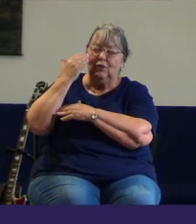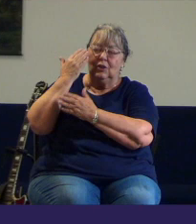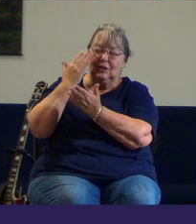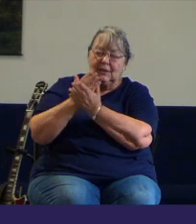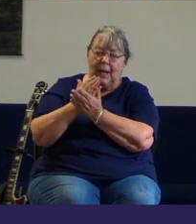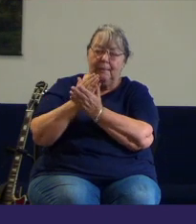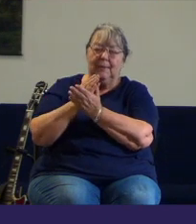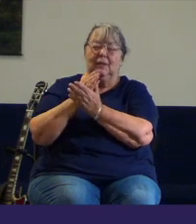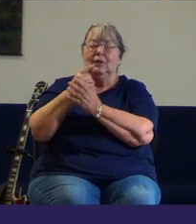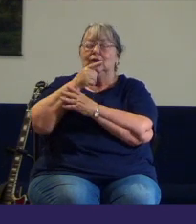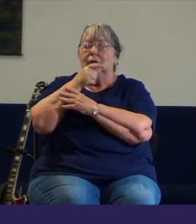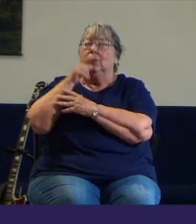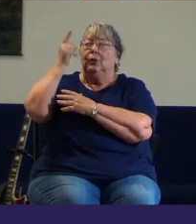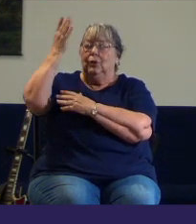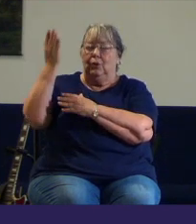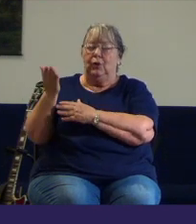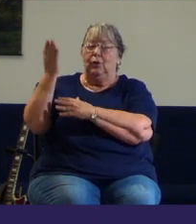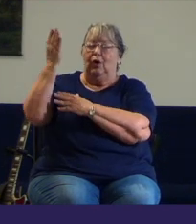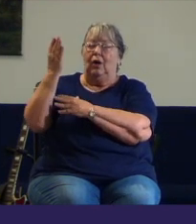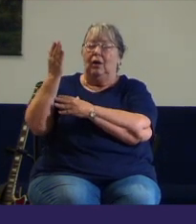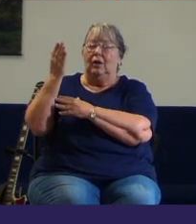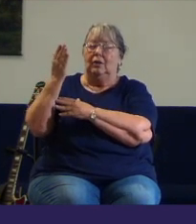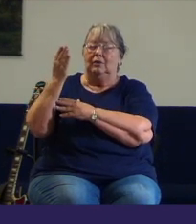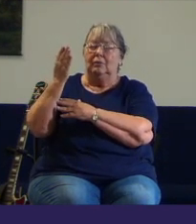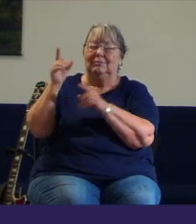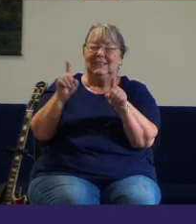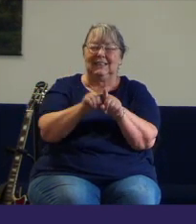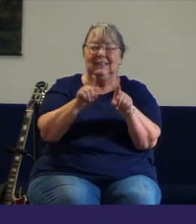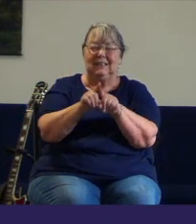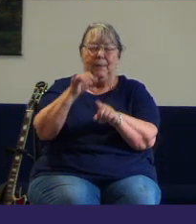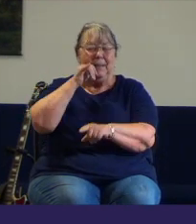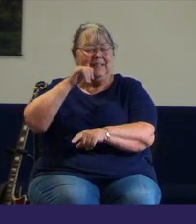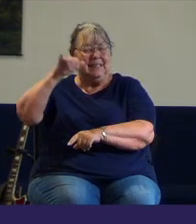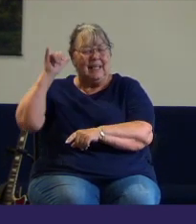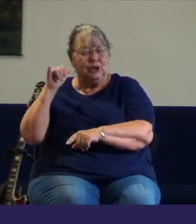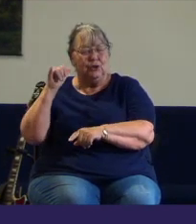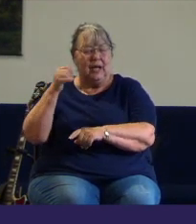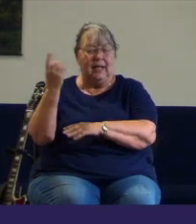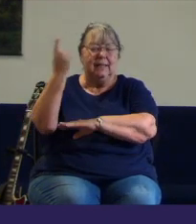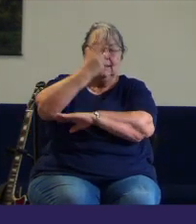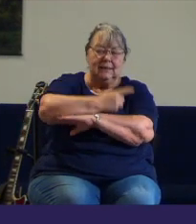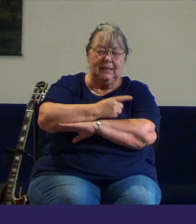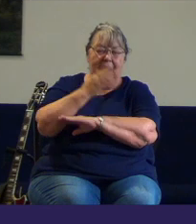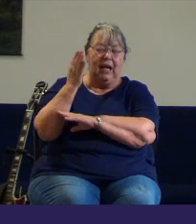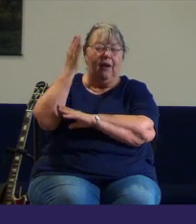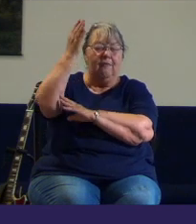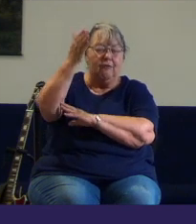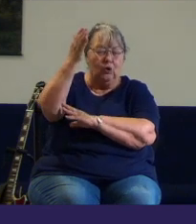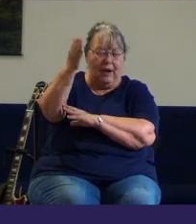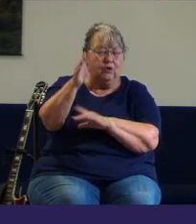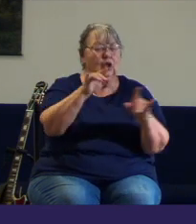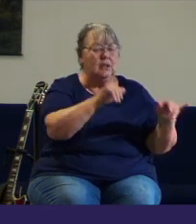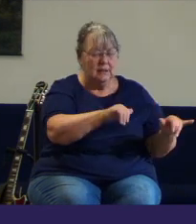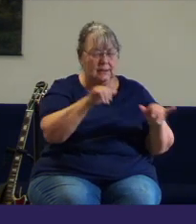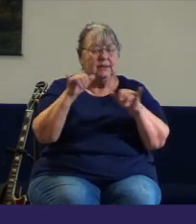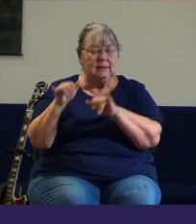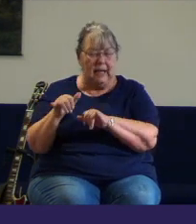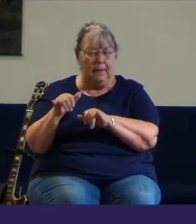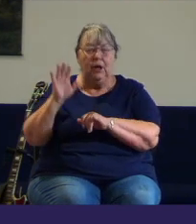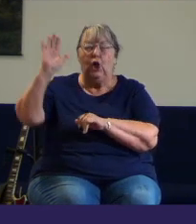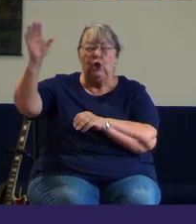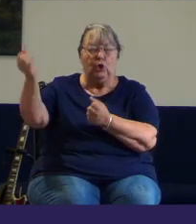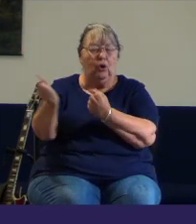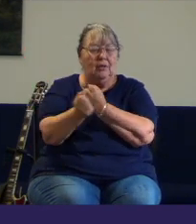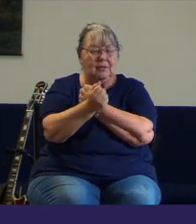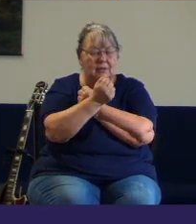are. You were who You are yesterday, and You are who You are today, and You will be that tomorrow. So Your love is